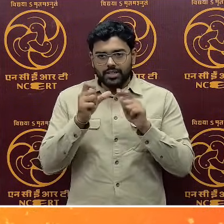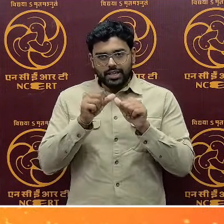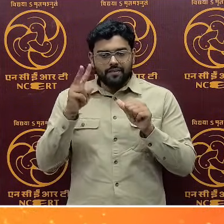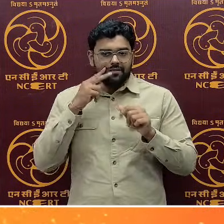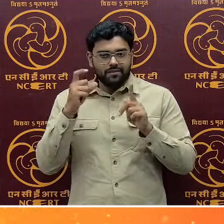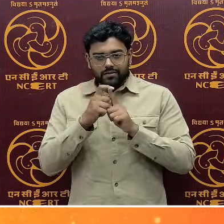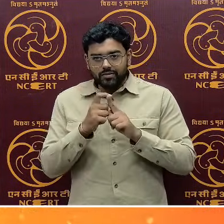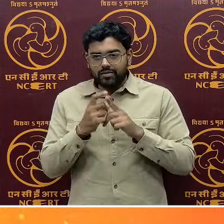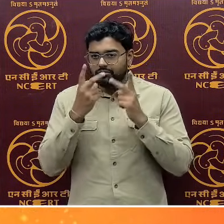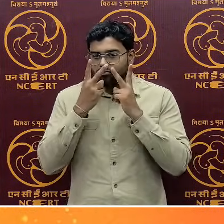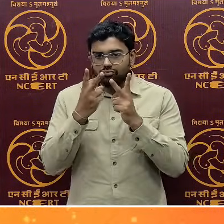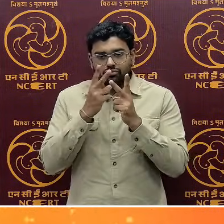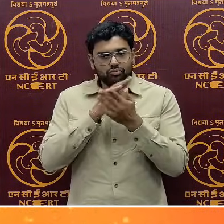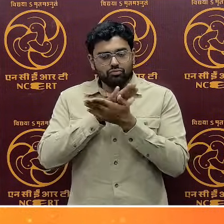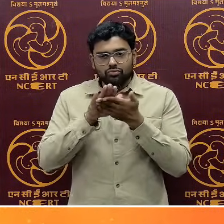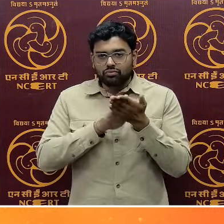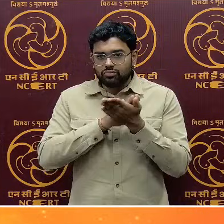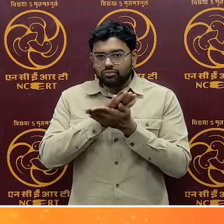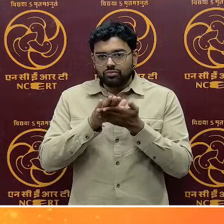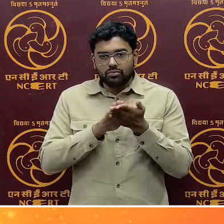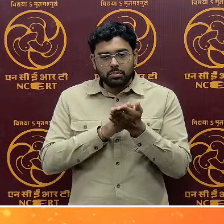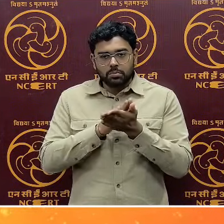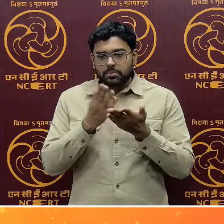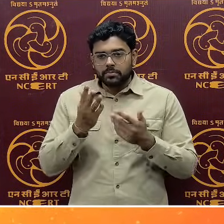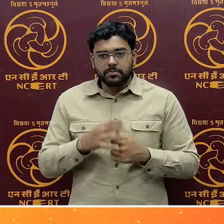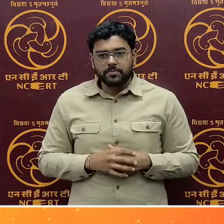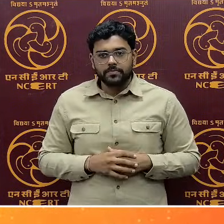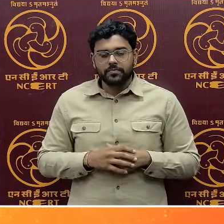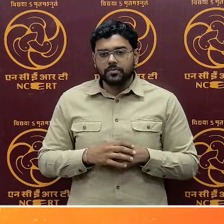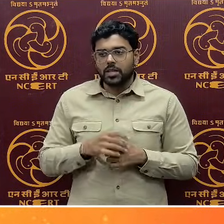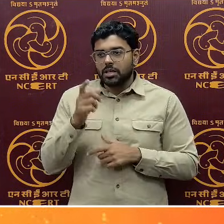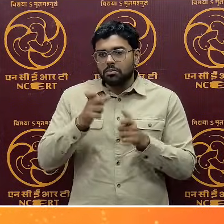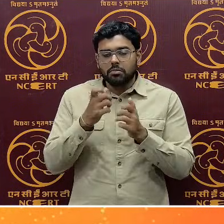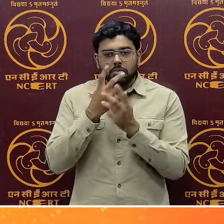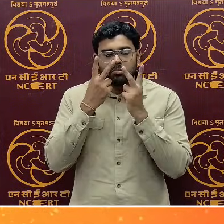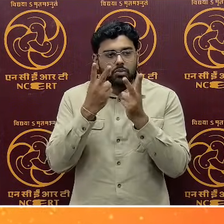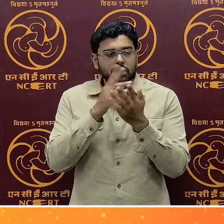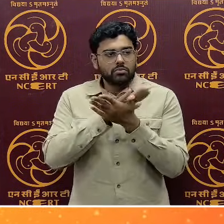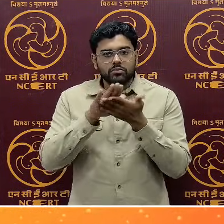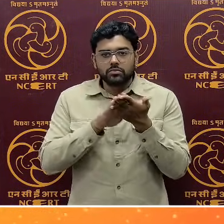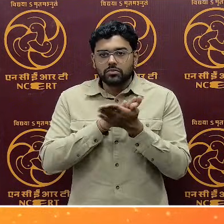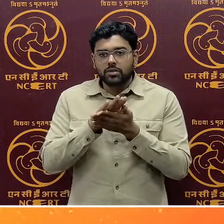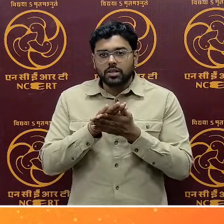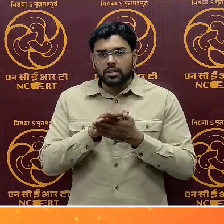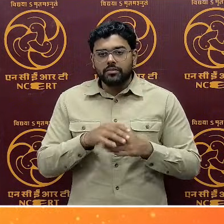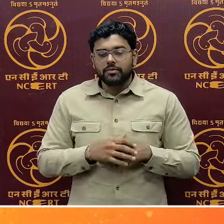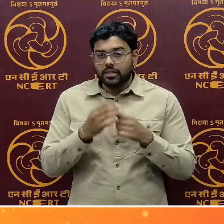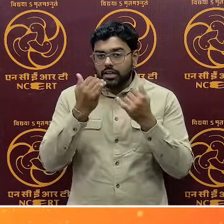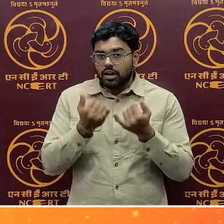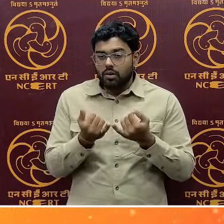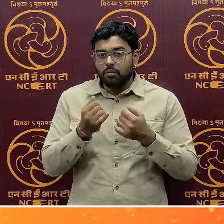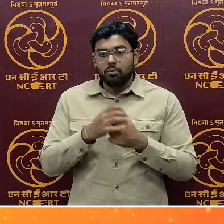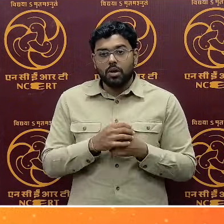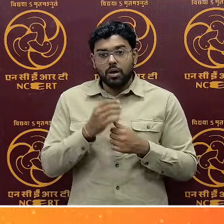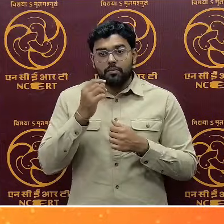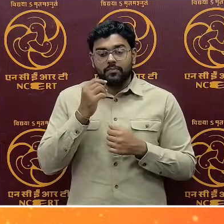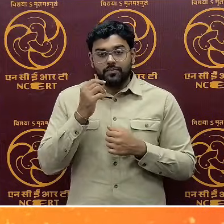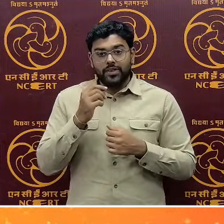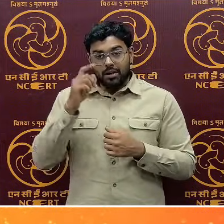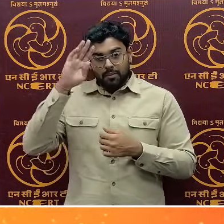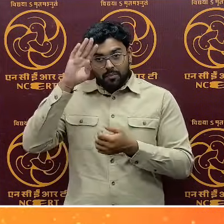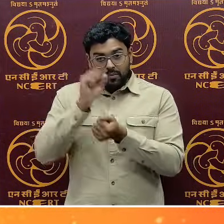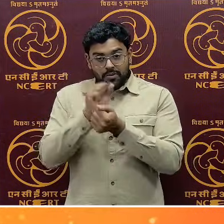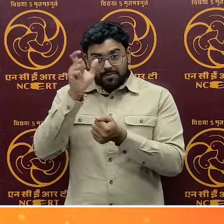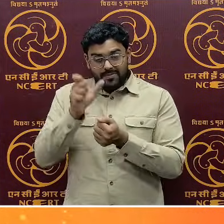hasn't been seen since the hold-up. So, nobody has seen him. and now Chief Brown has a